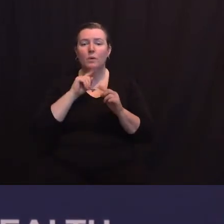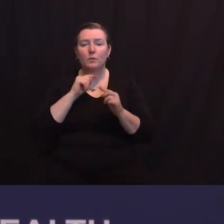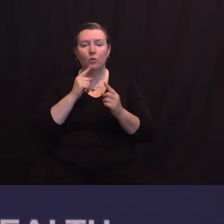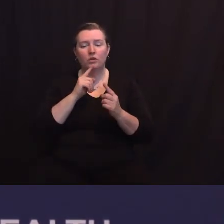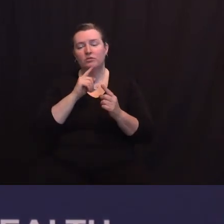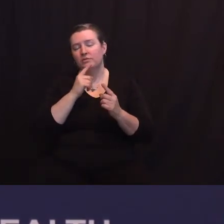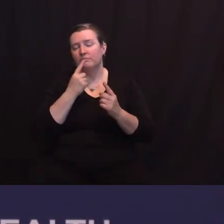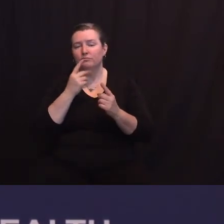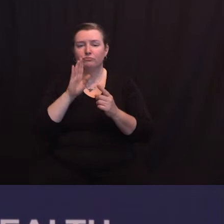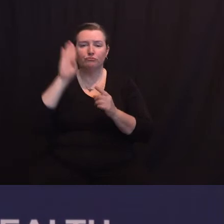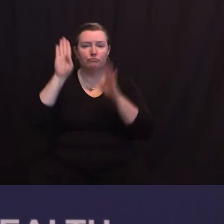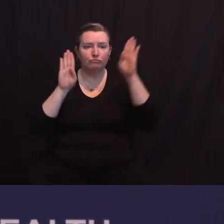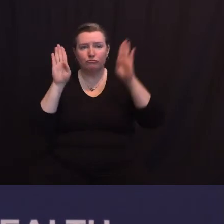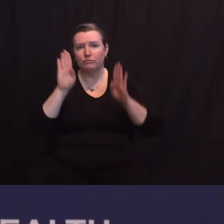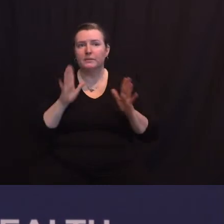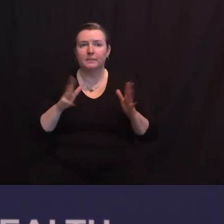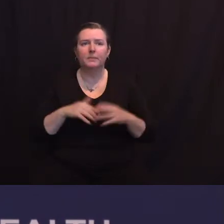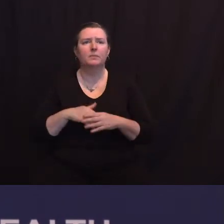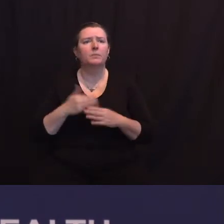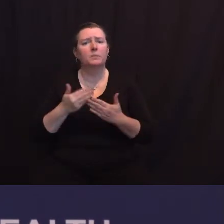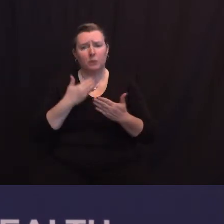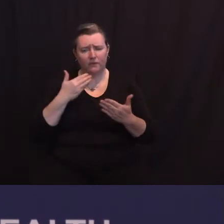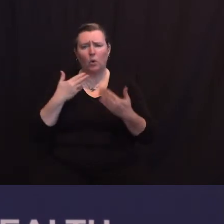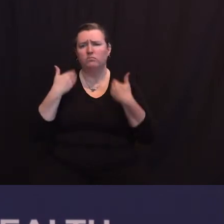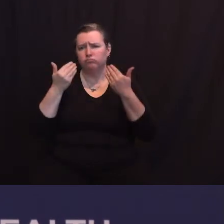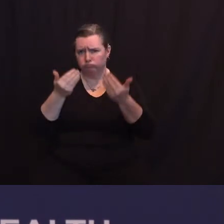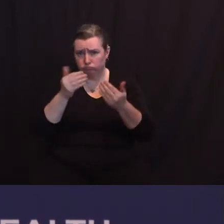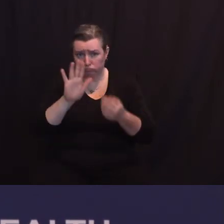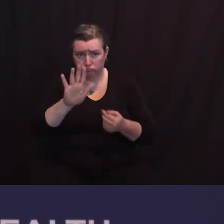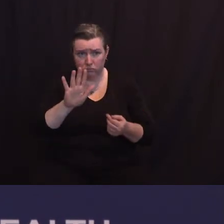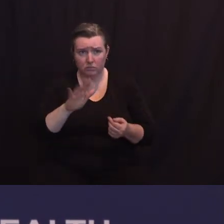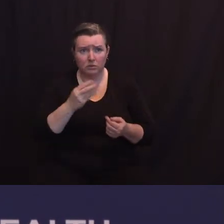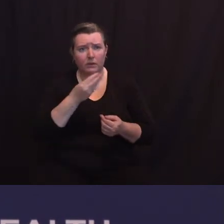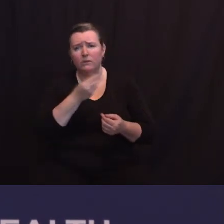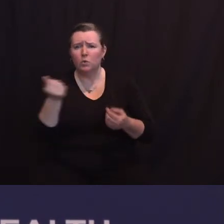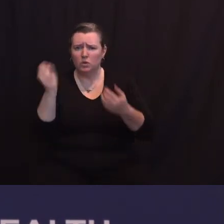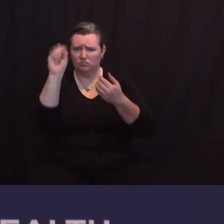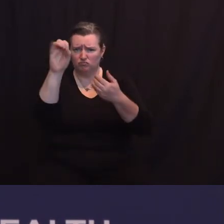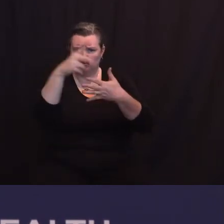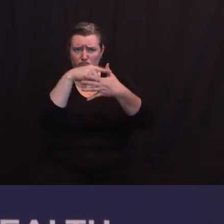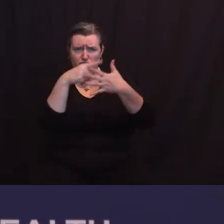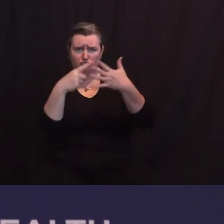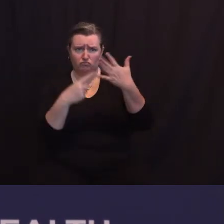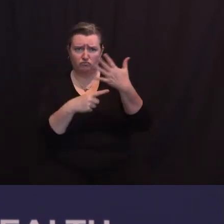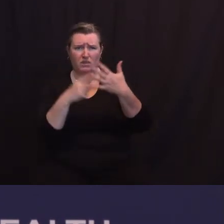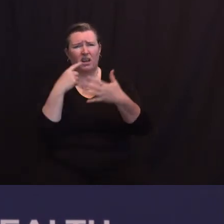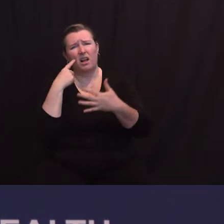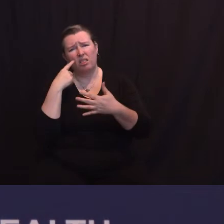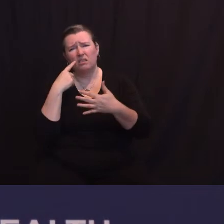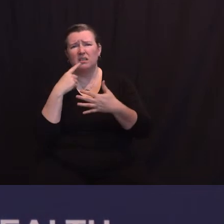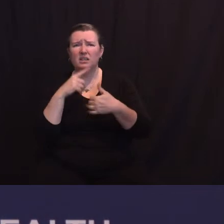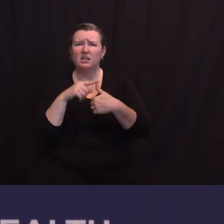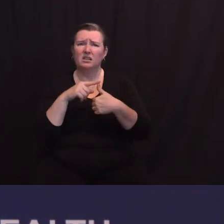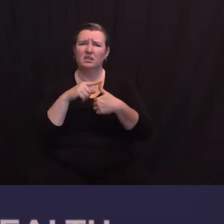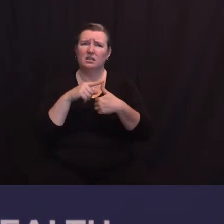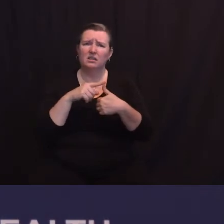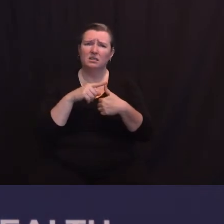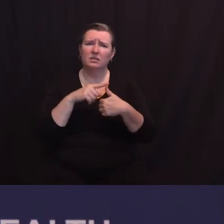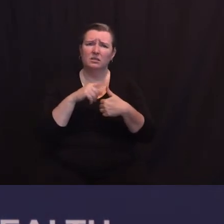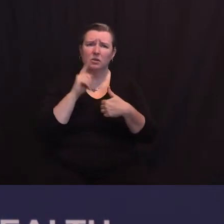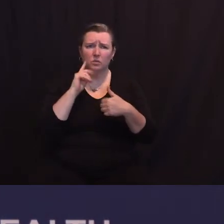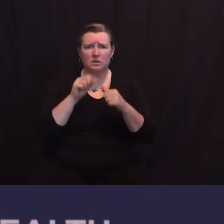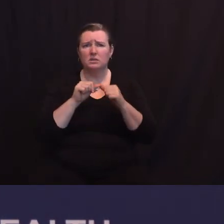you. Before we jump in, a couple of things. I think we will do as we have predicted. I think we'll be